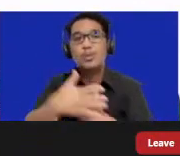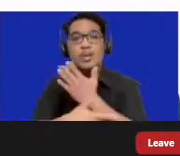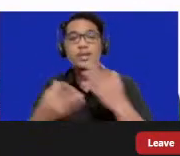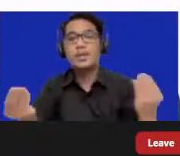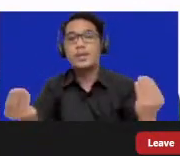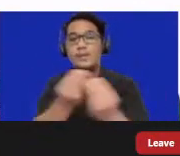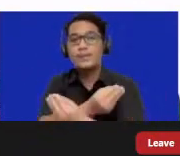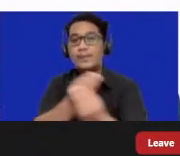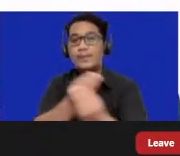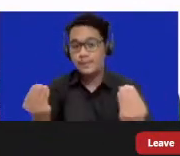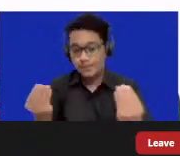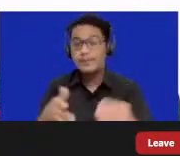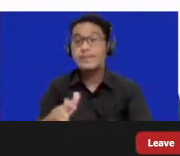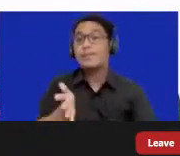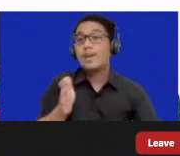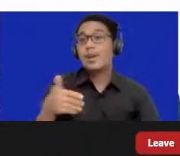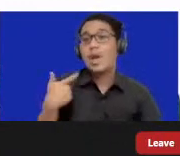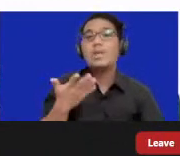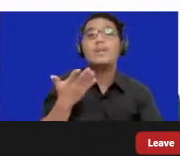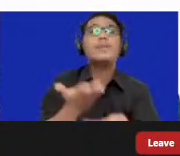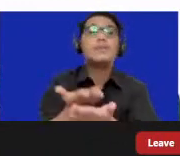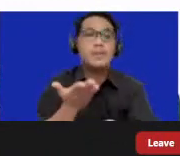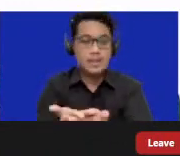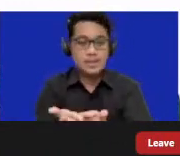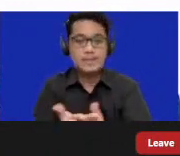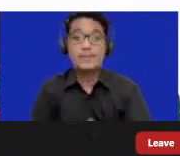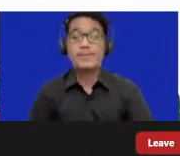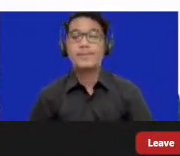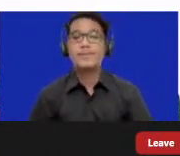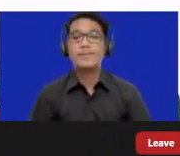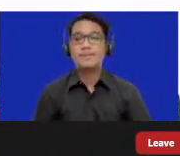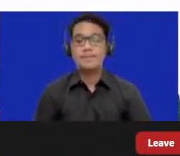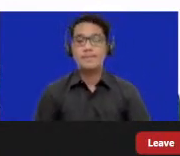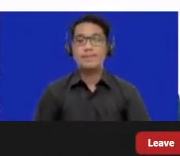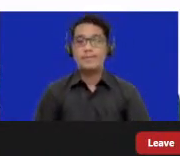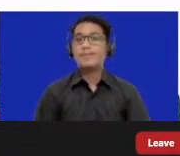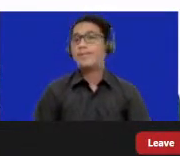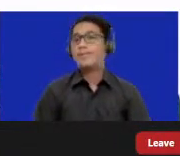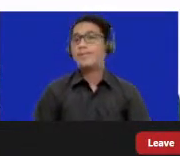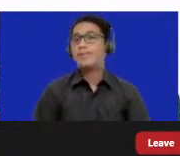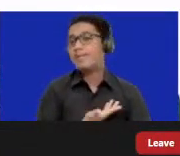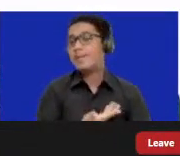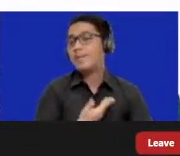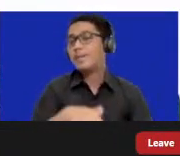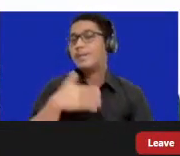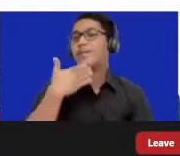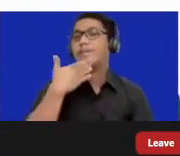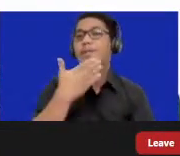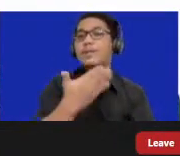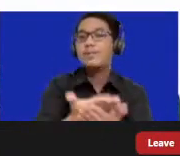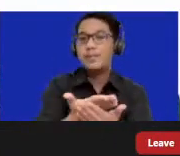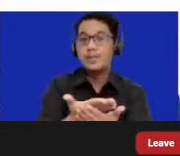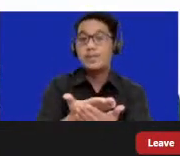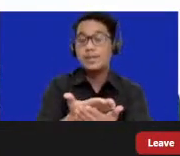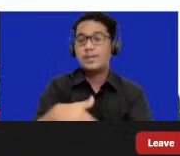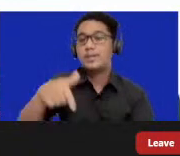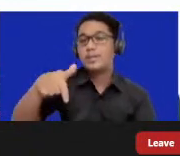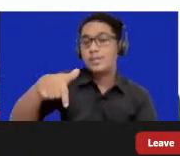I thank you so much. It's been very enriching for me.